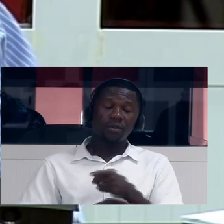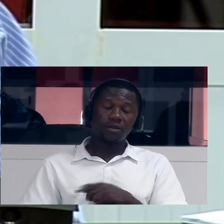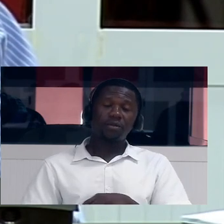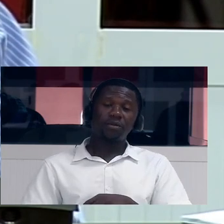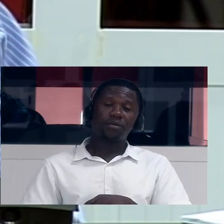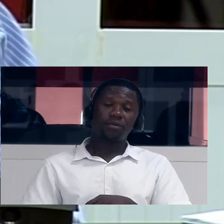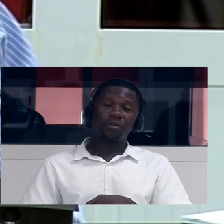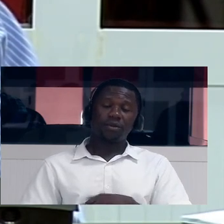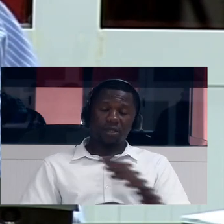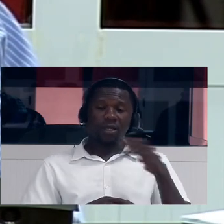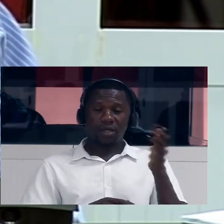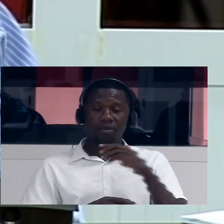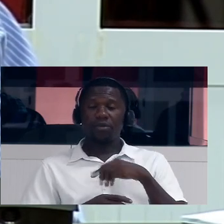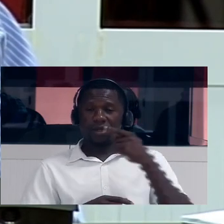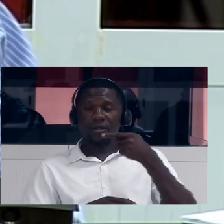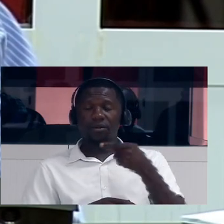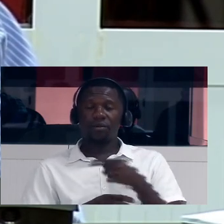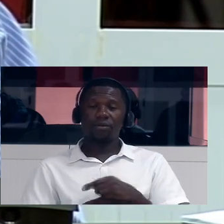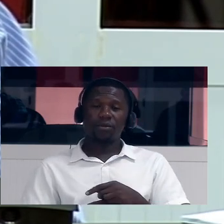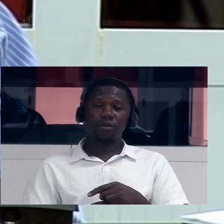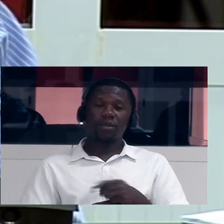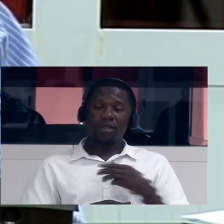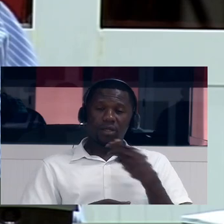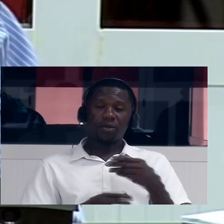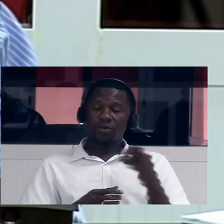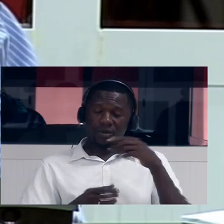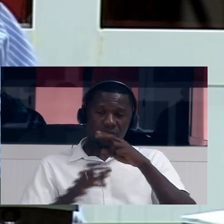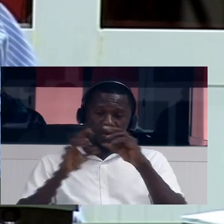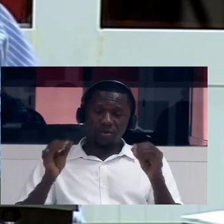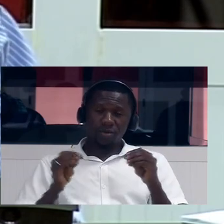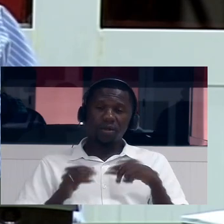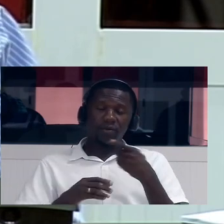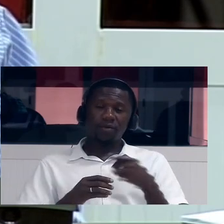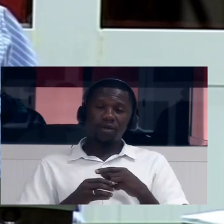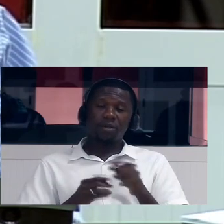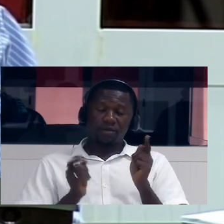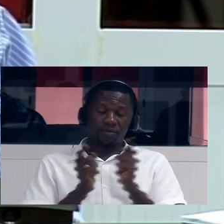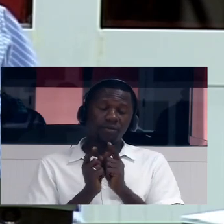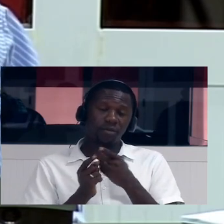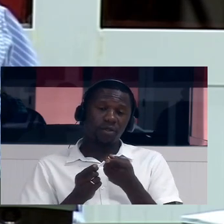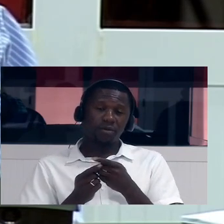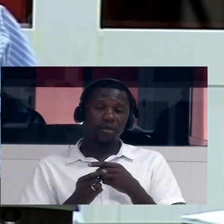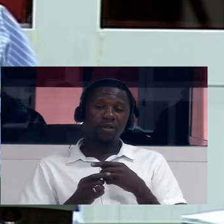happen. He took the early room, and at the end of the day, he found him guilty.